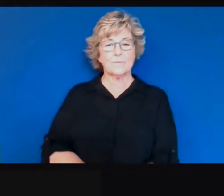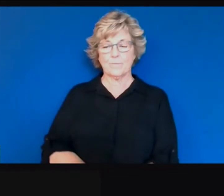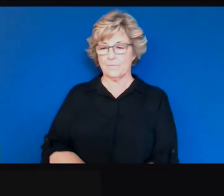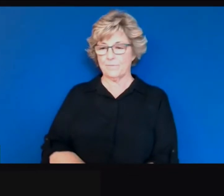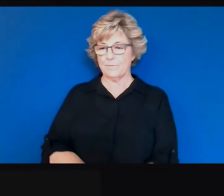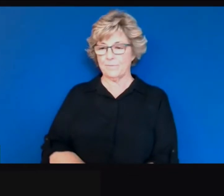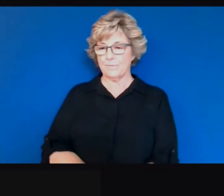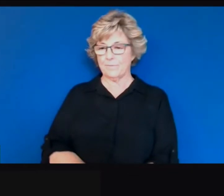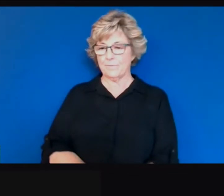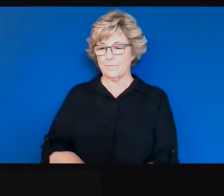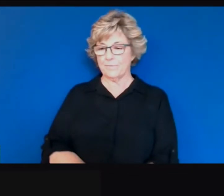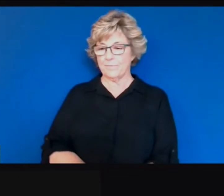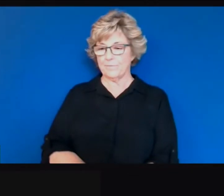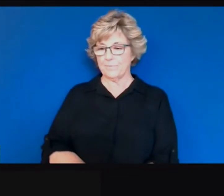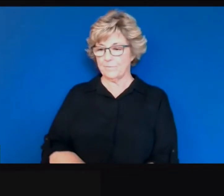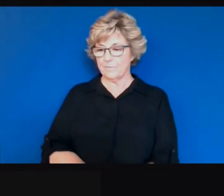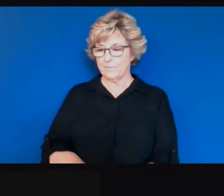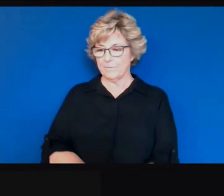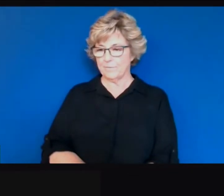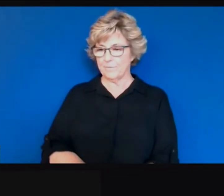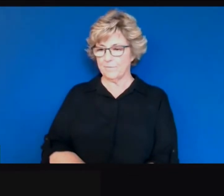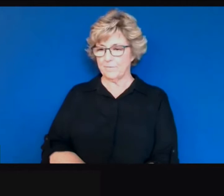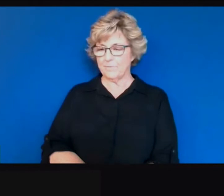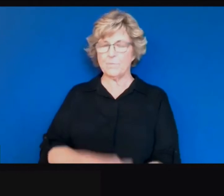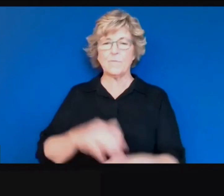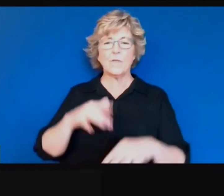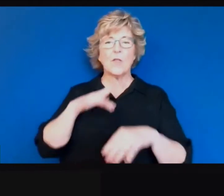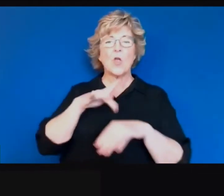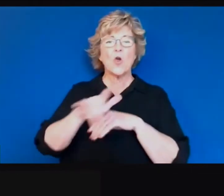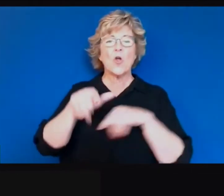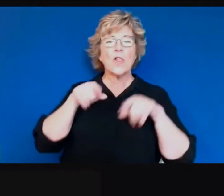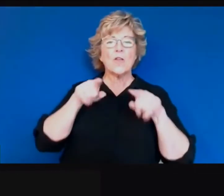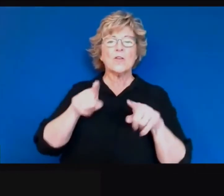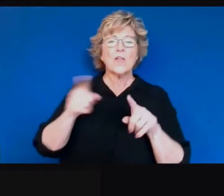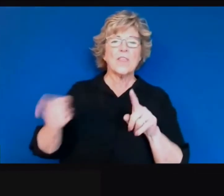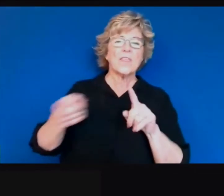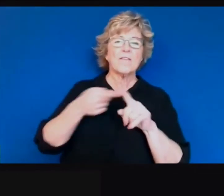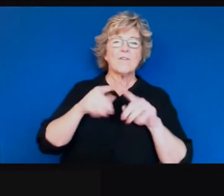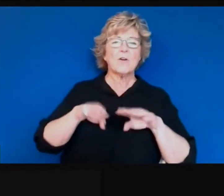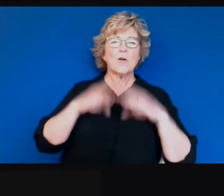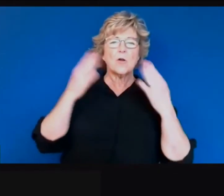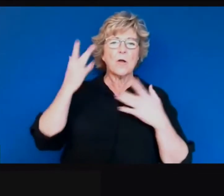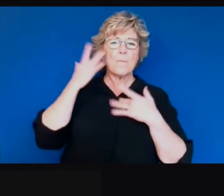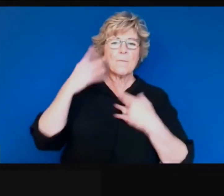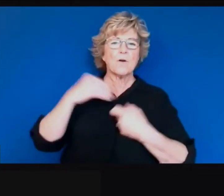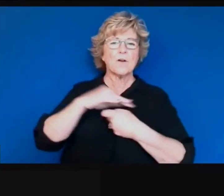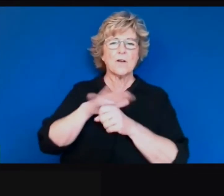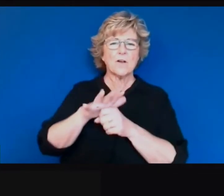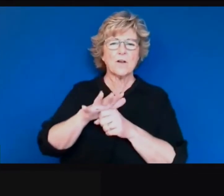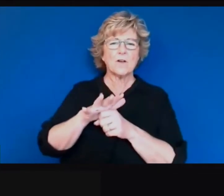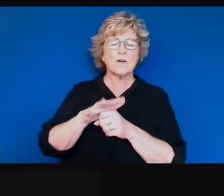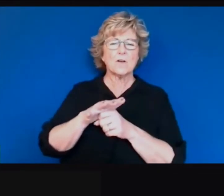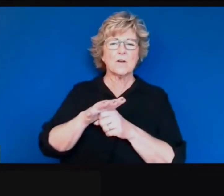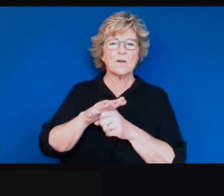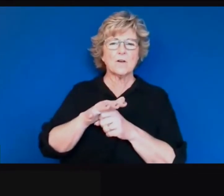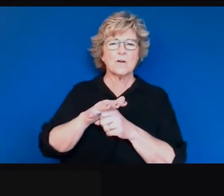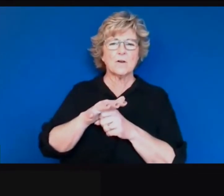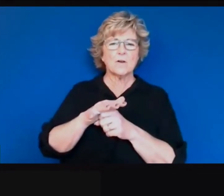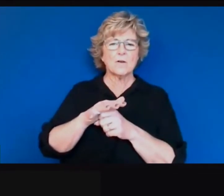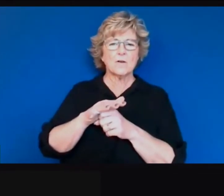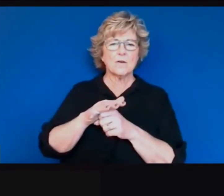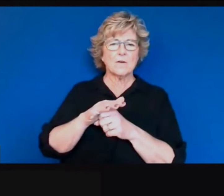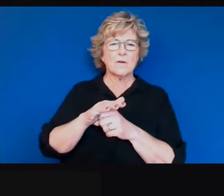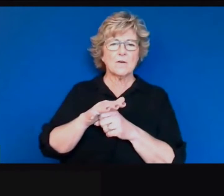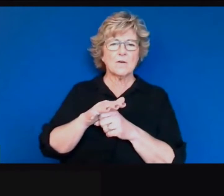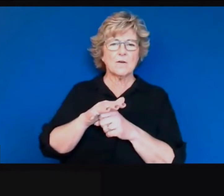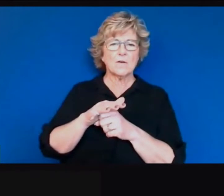Hi, Gavin. Thank you. Early during the pandemic, a lot of the authority for making decisions